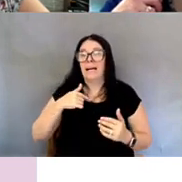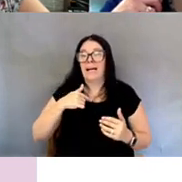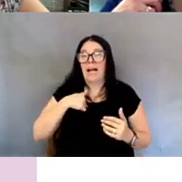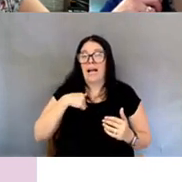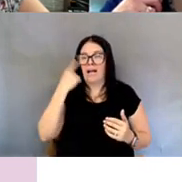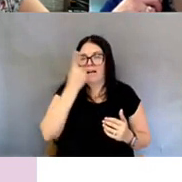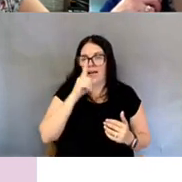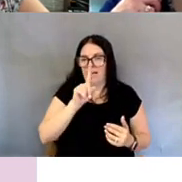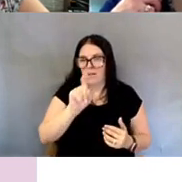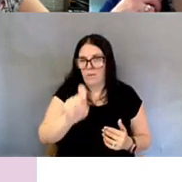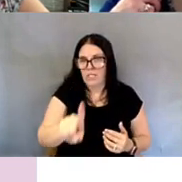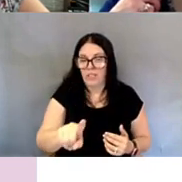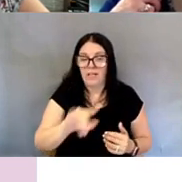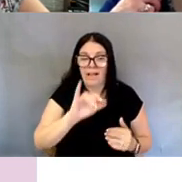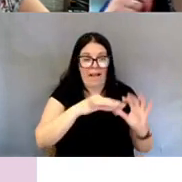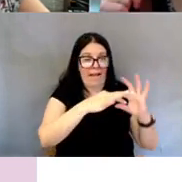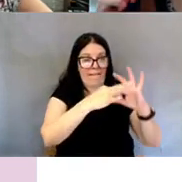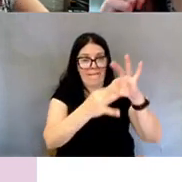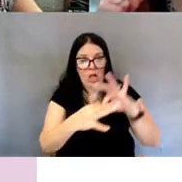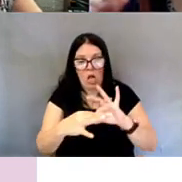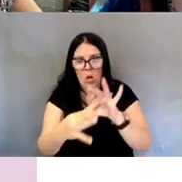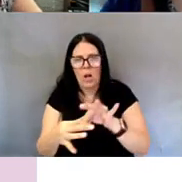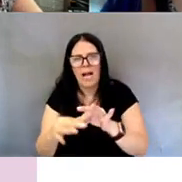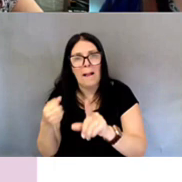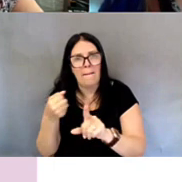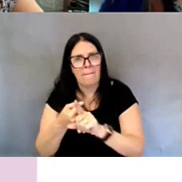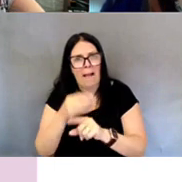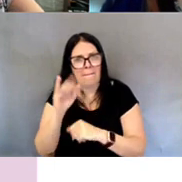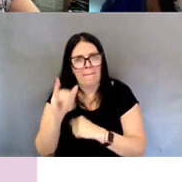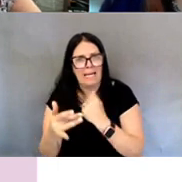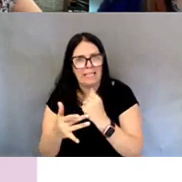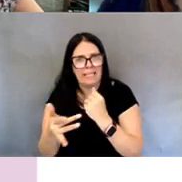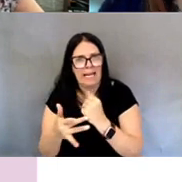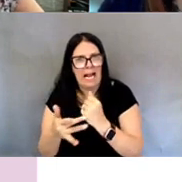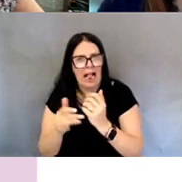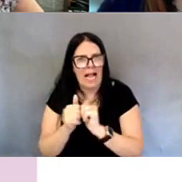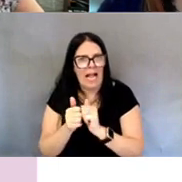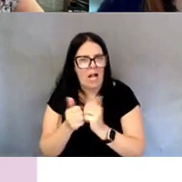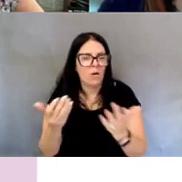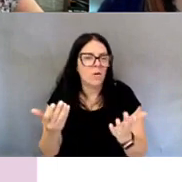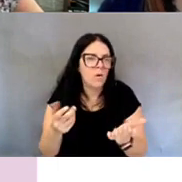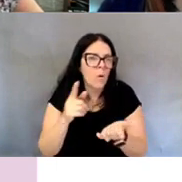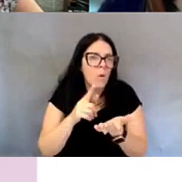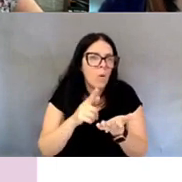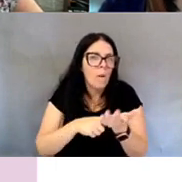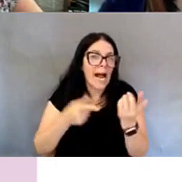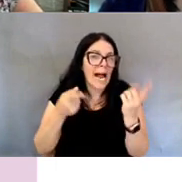technology? Just going to give you a few seconds. What